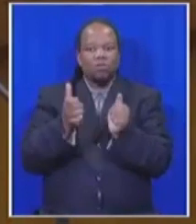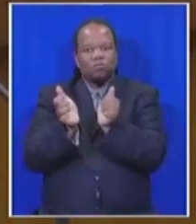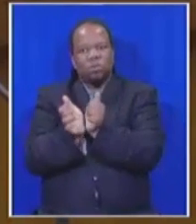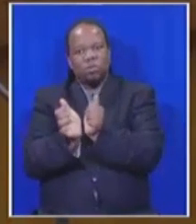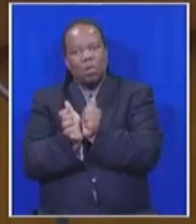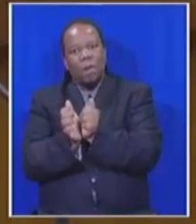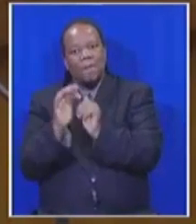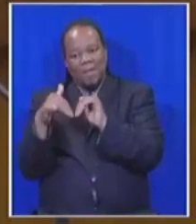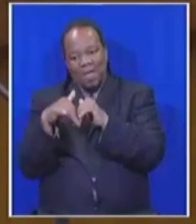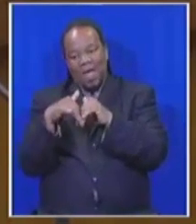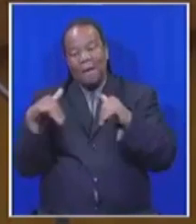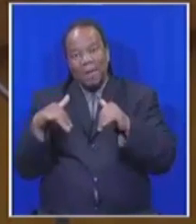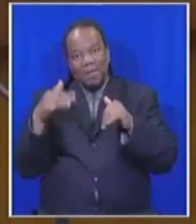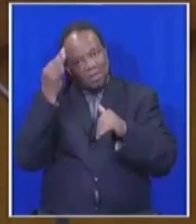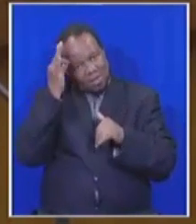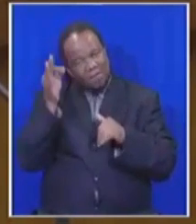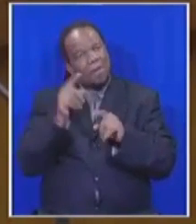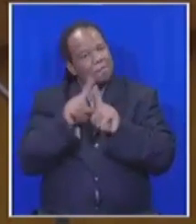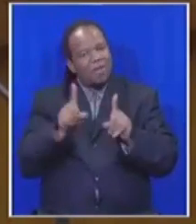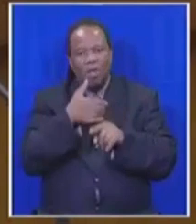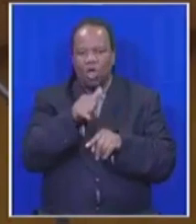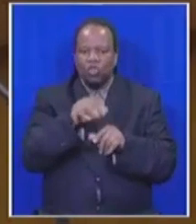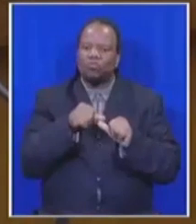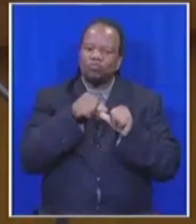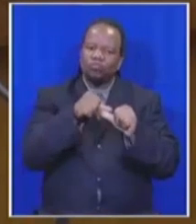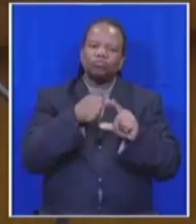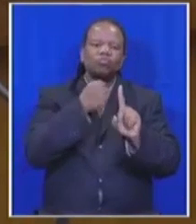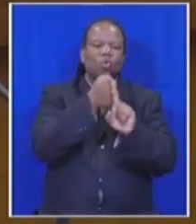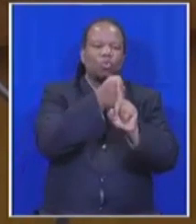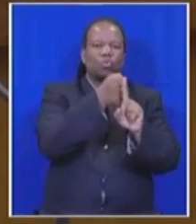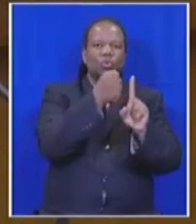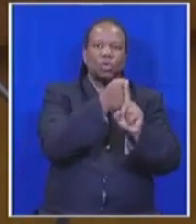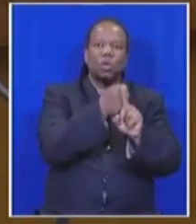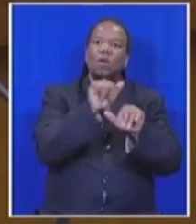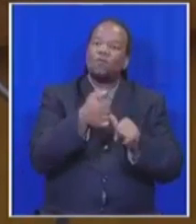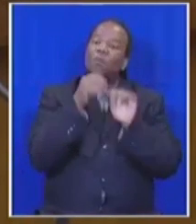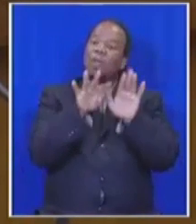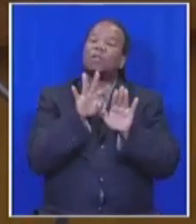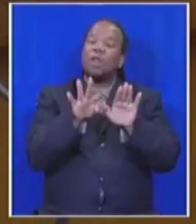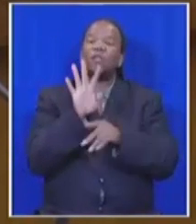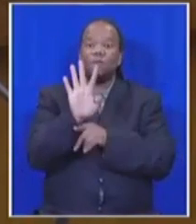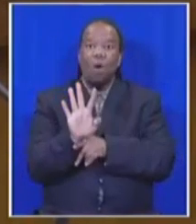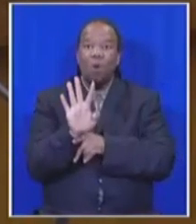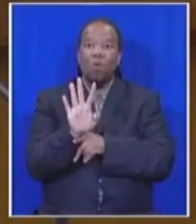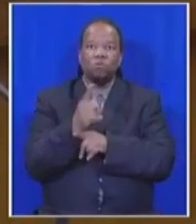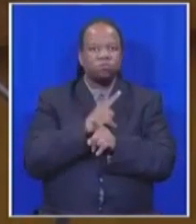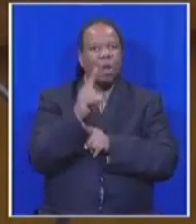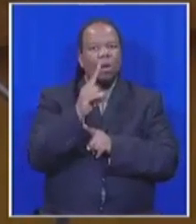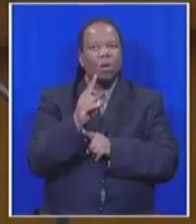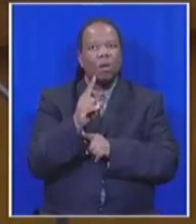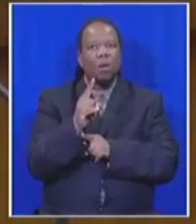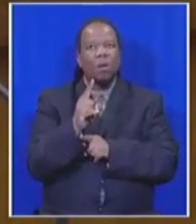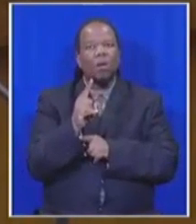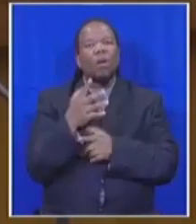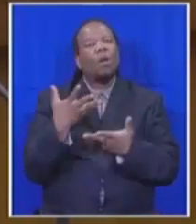These setbacks did not stop the ANC from moving forward to produce the 1994 democratic breakthrough. Even the